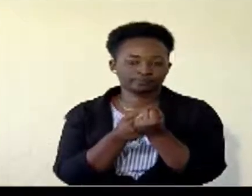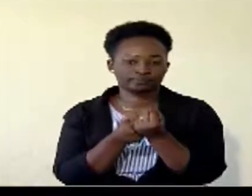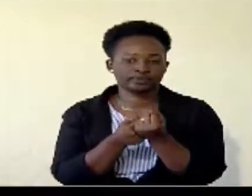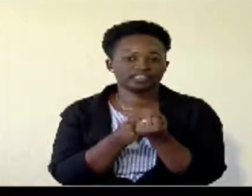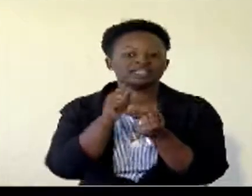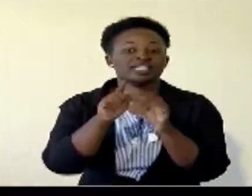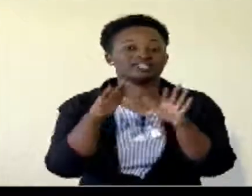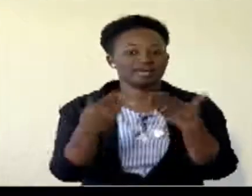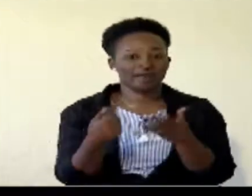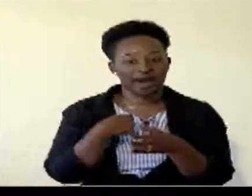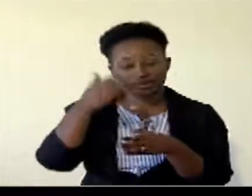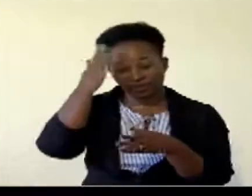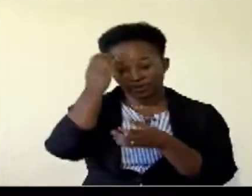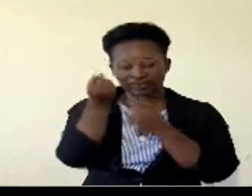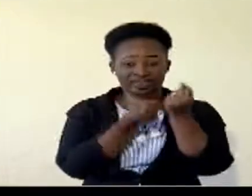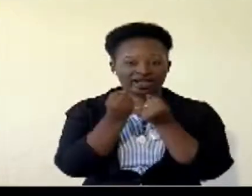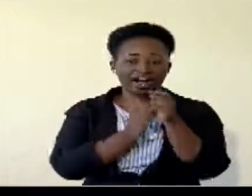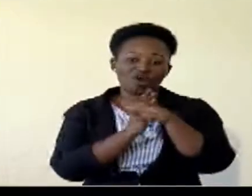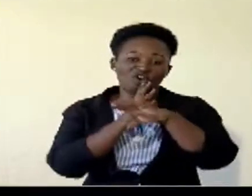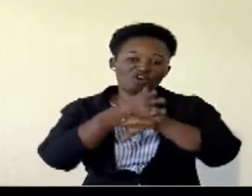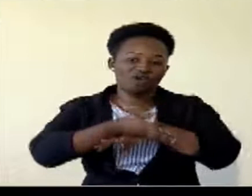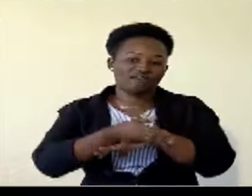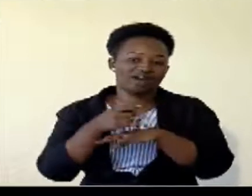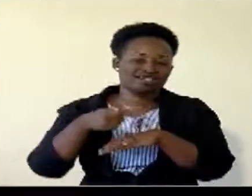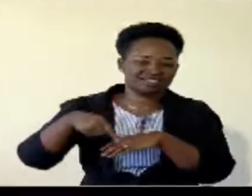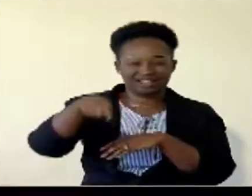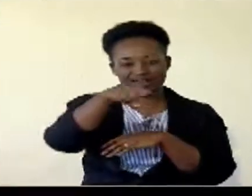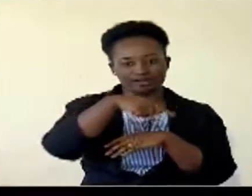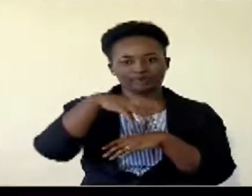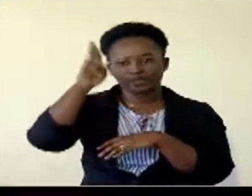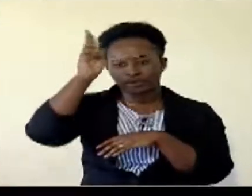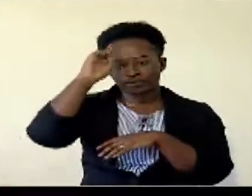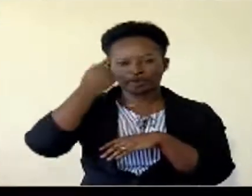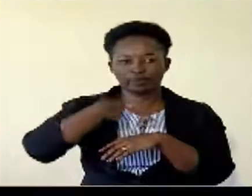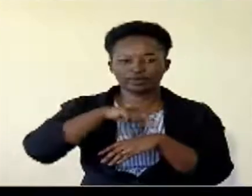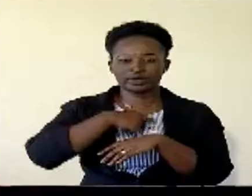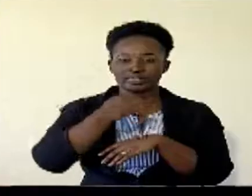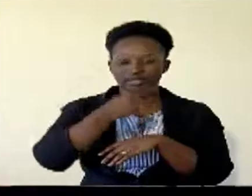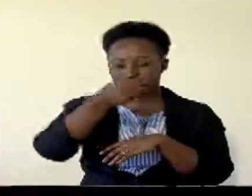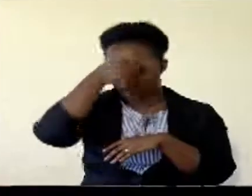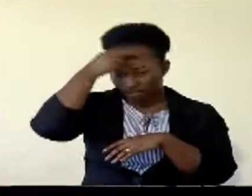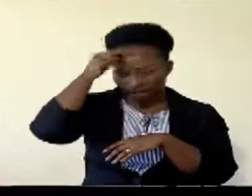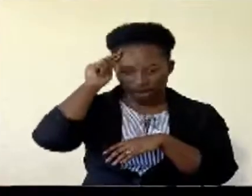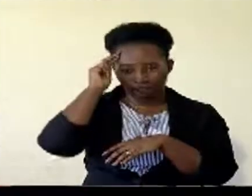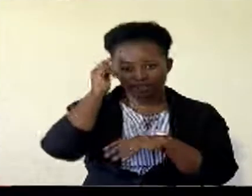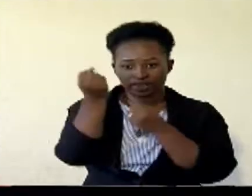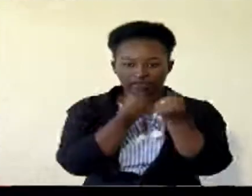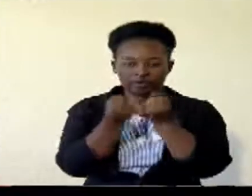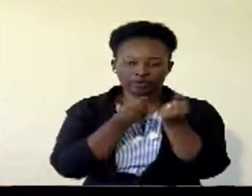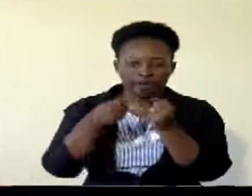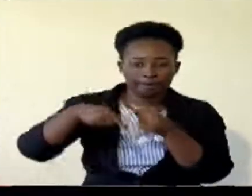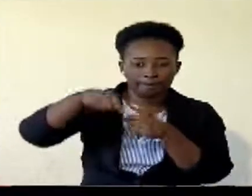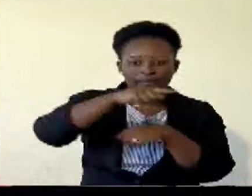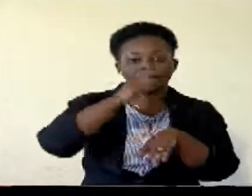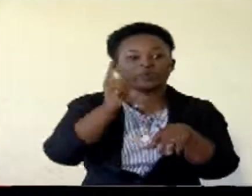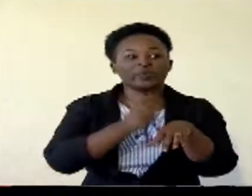That is how I know that the car overturns. And remember, we said one of the reasons as to why a car overturns is